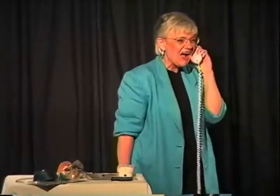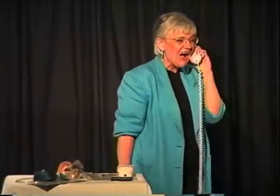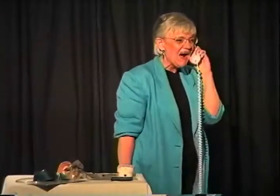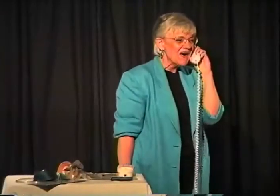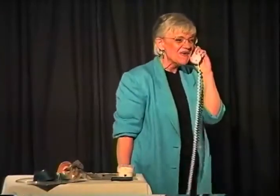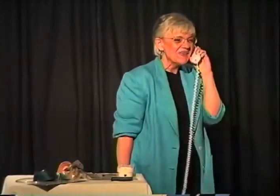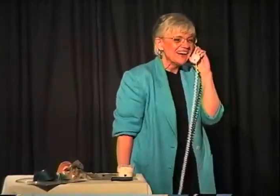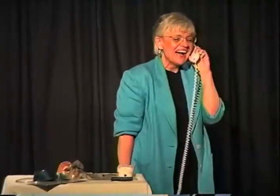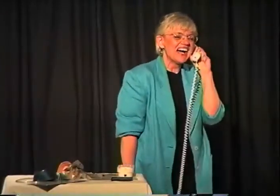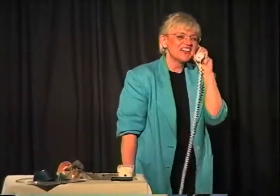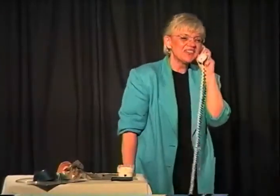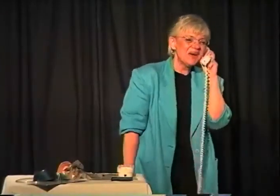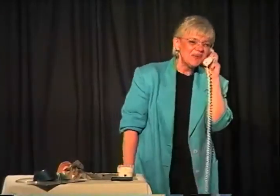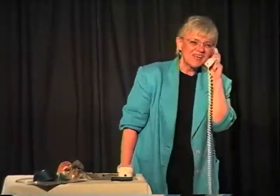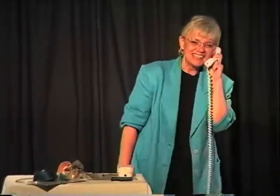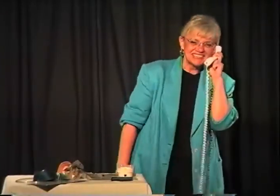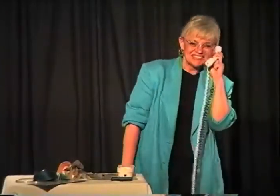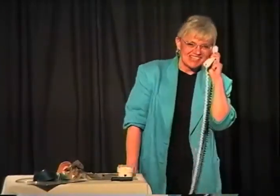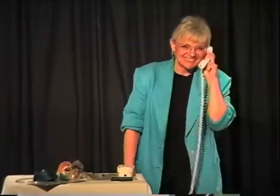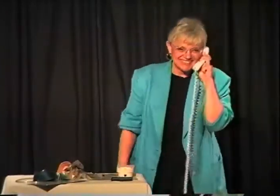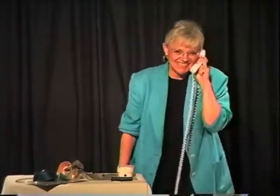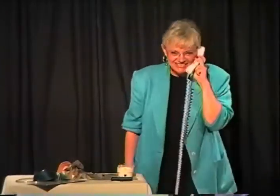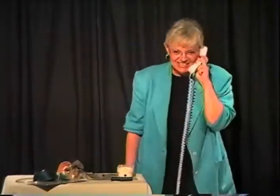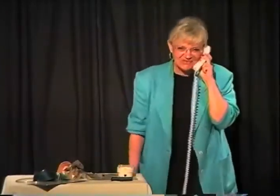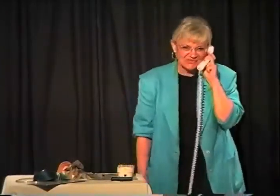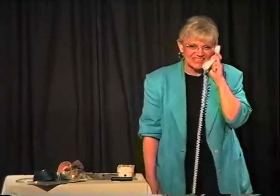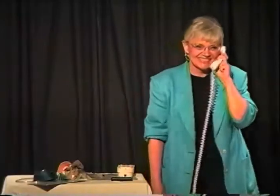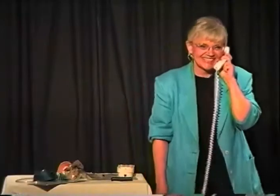In a bit of a bad mood, but then all of a sudden...